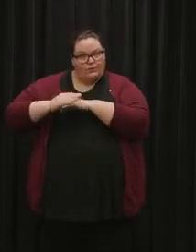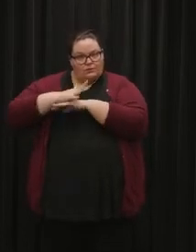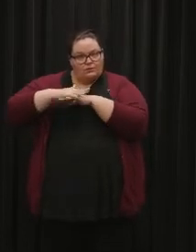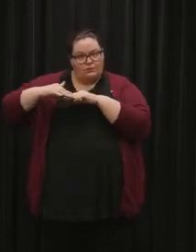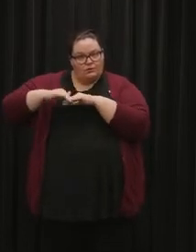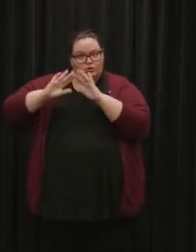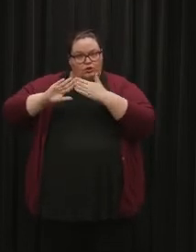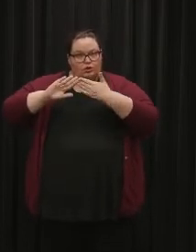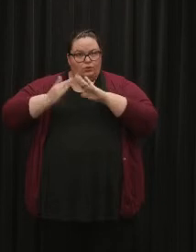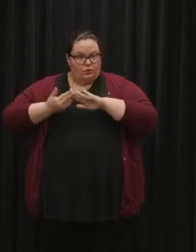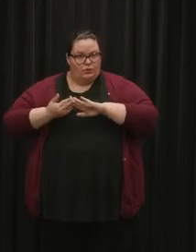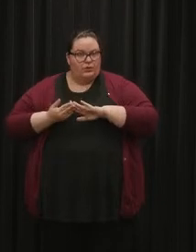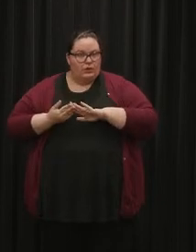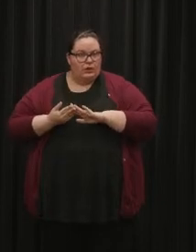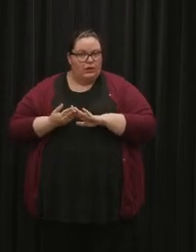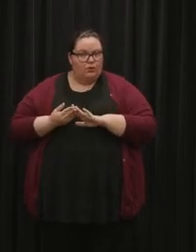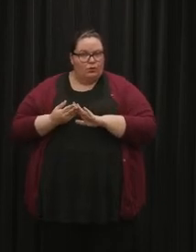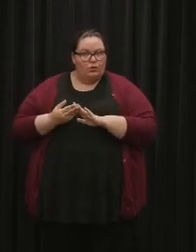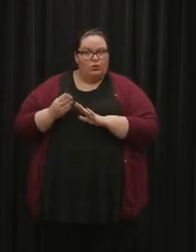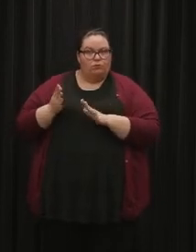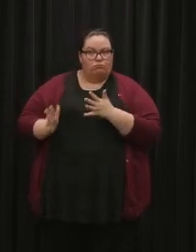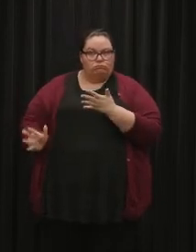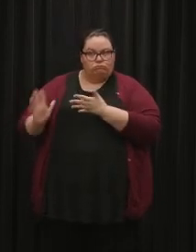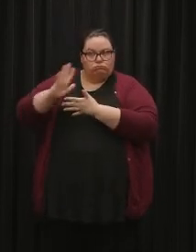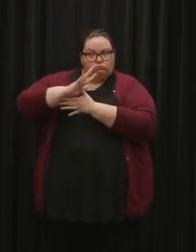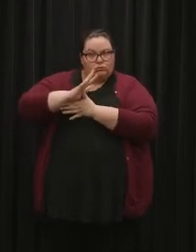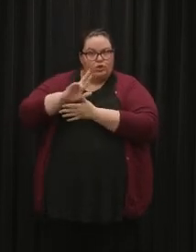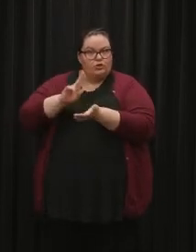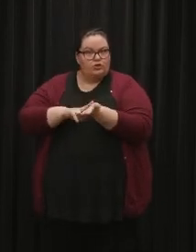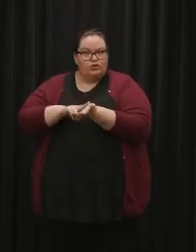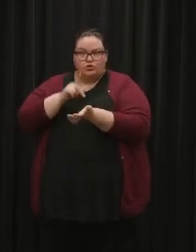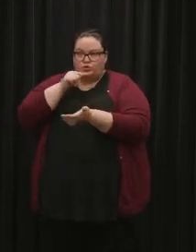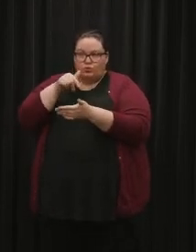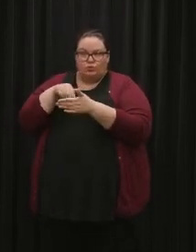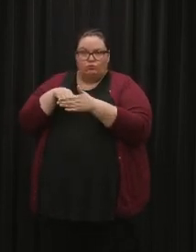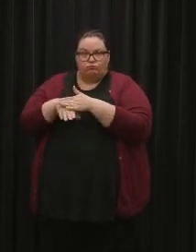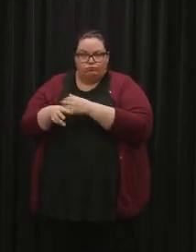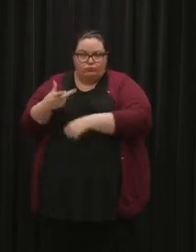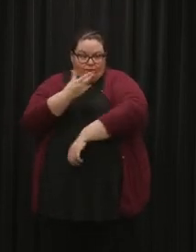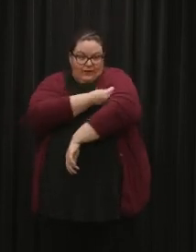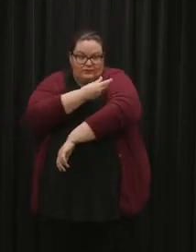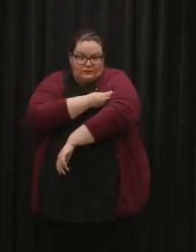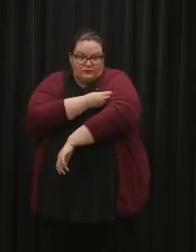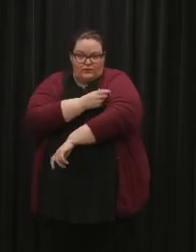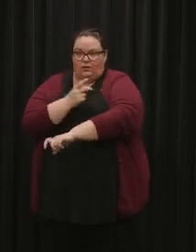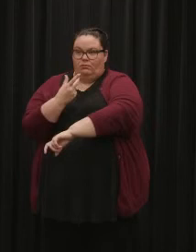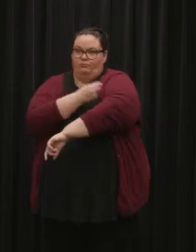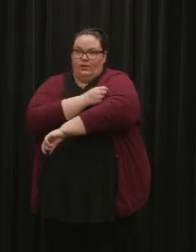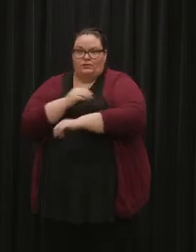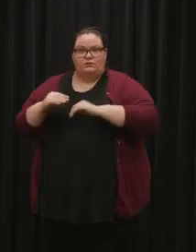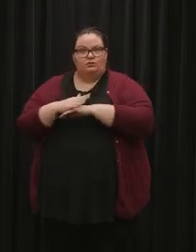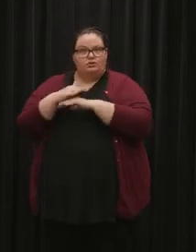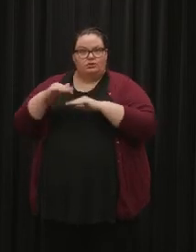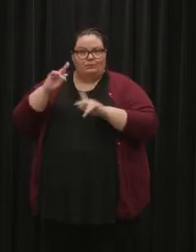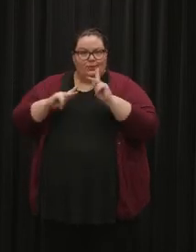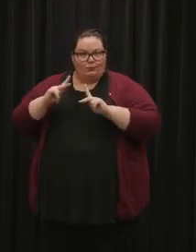communities and making sure, I believe that one of the high priority groups are the nurses that will be vaccinating the Indigenous communities here.